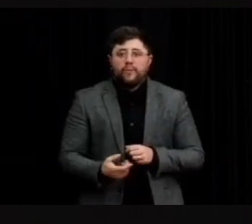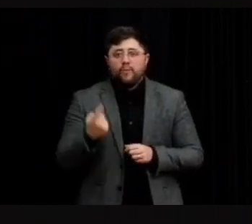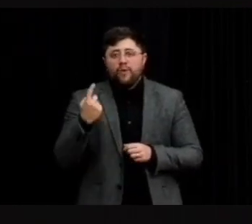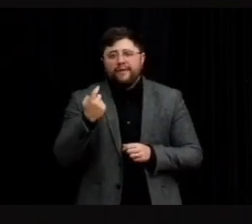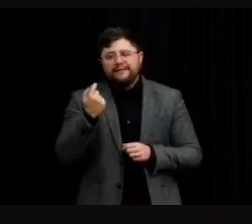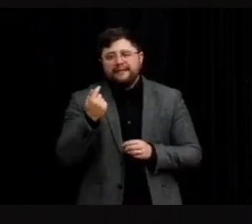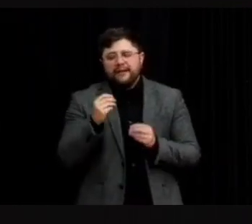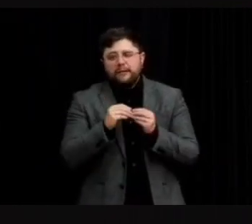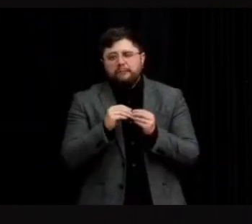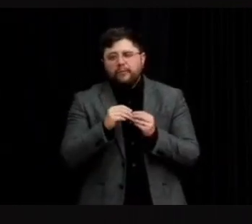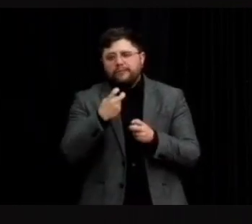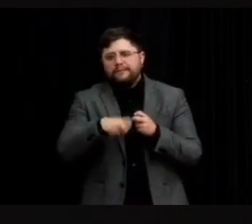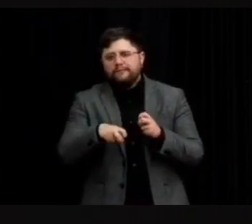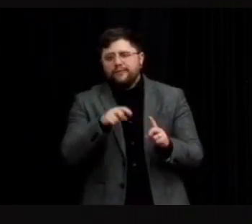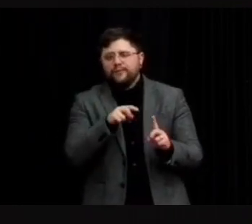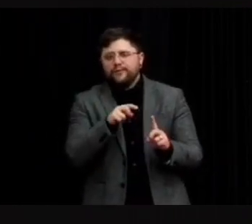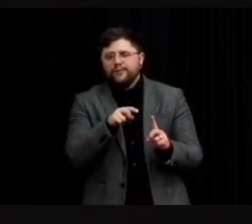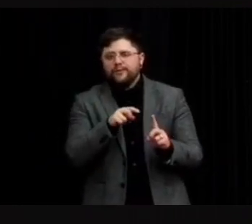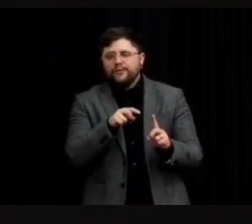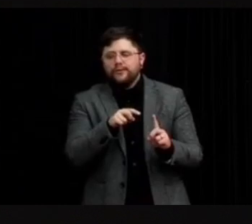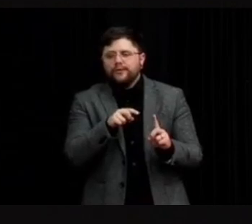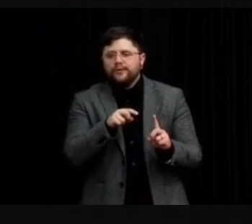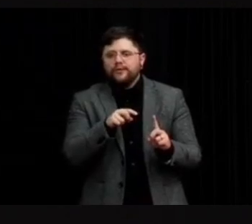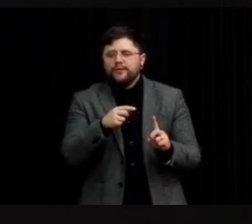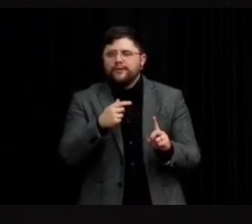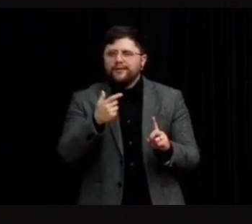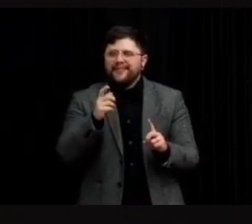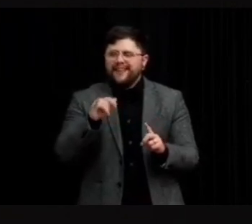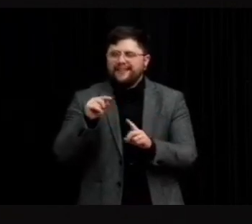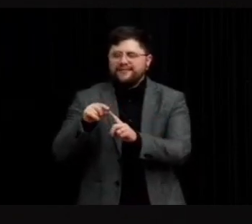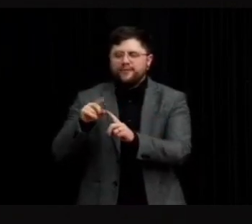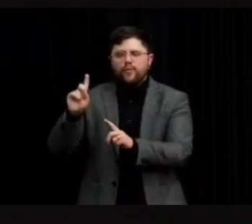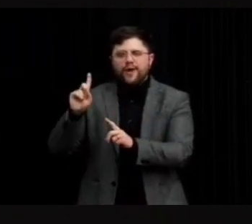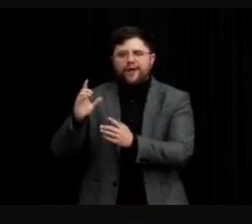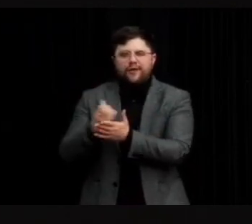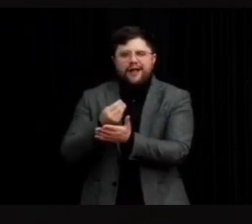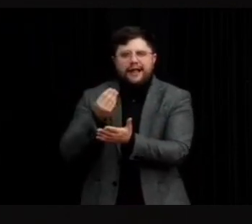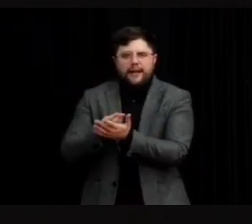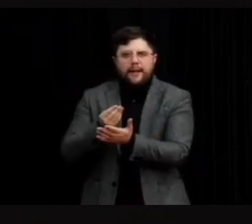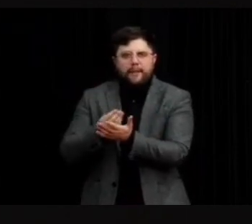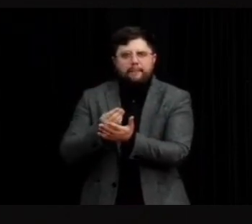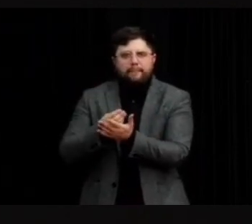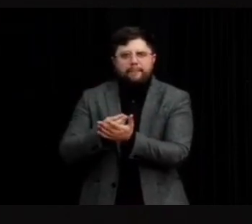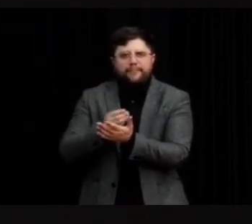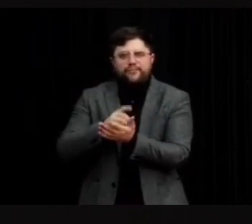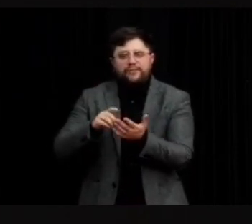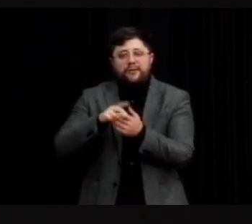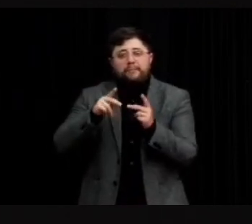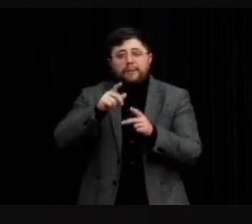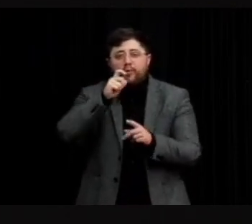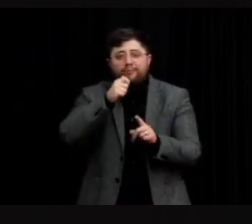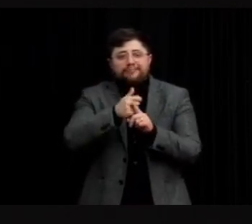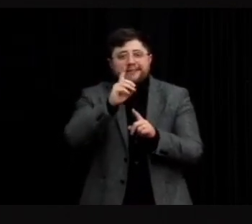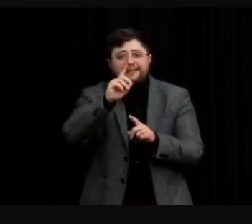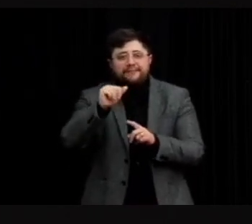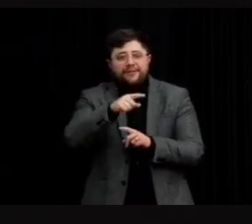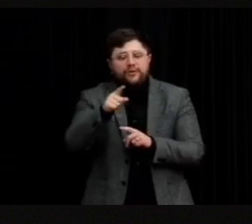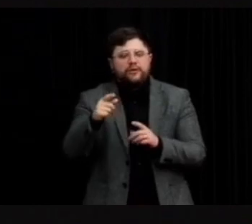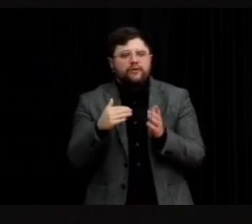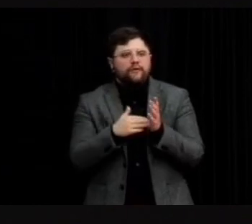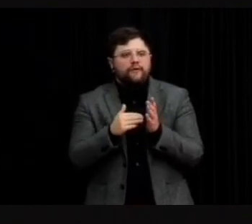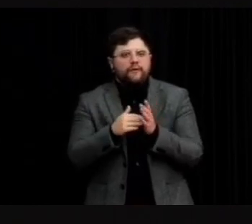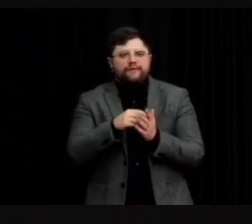to put your finger on, but that we hear a lot about is source of income discrimination. People with disabilities are